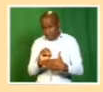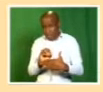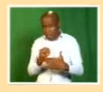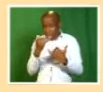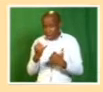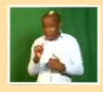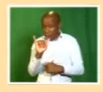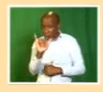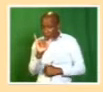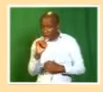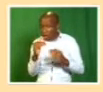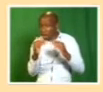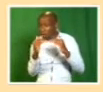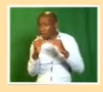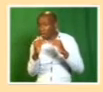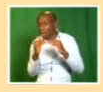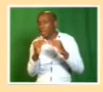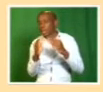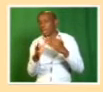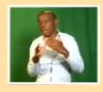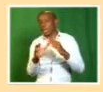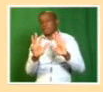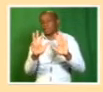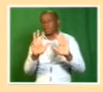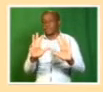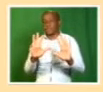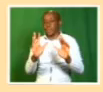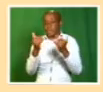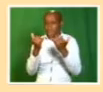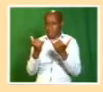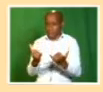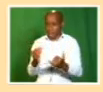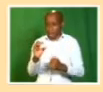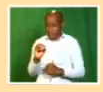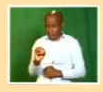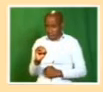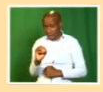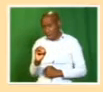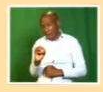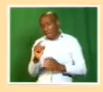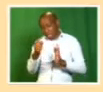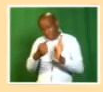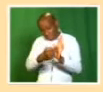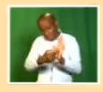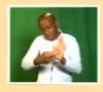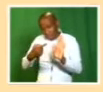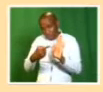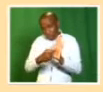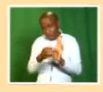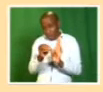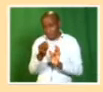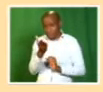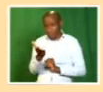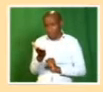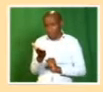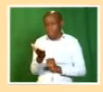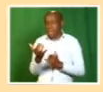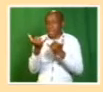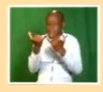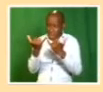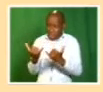see y is equals to what? 9. So you have this coordinate as our turning point. The next thing is to go